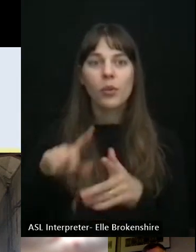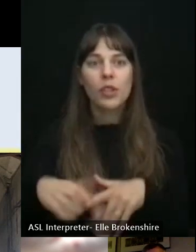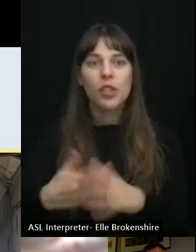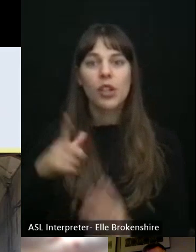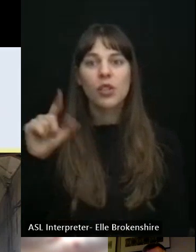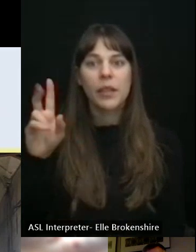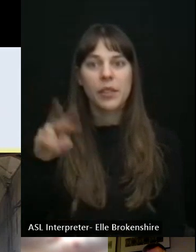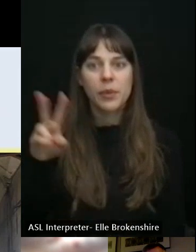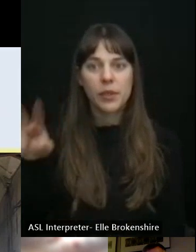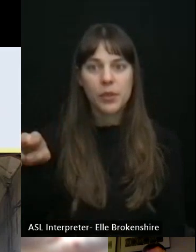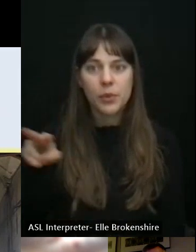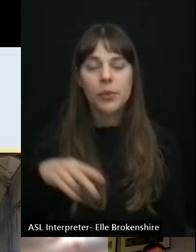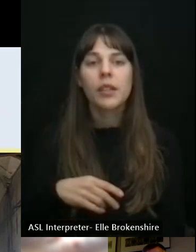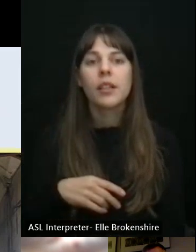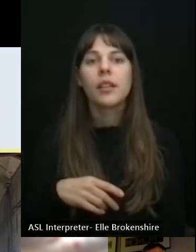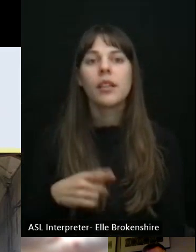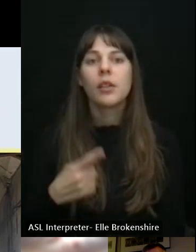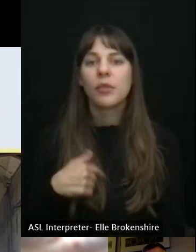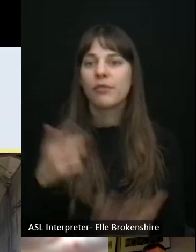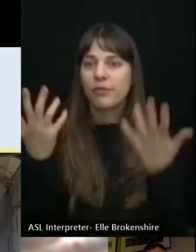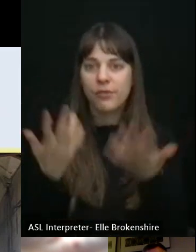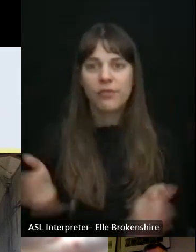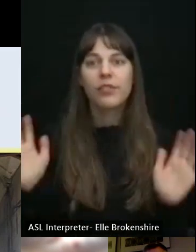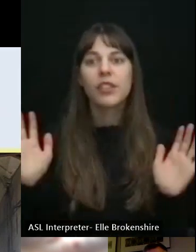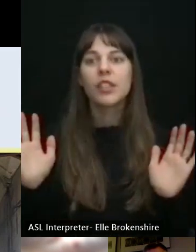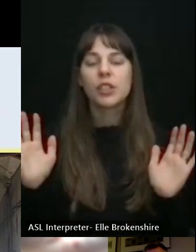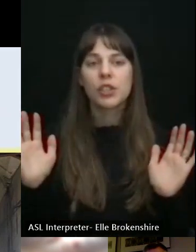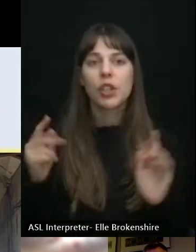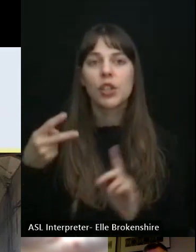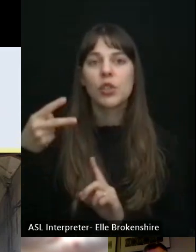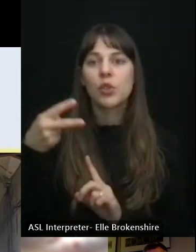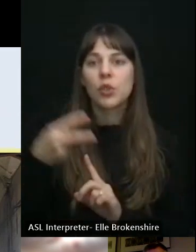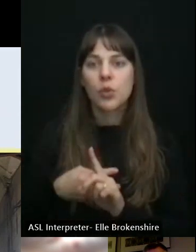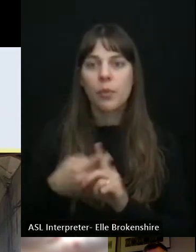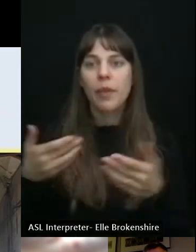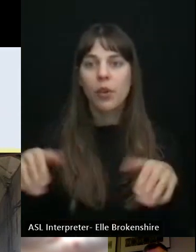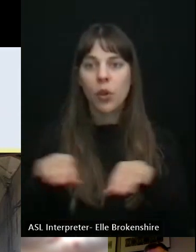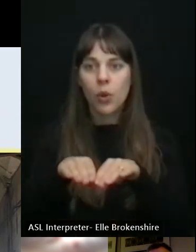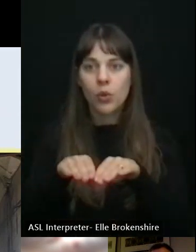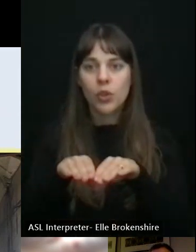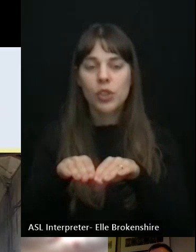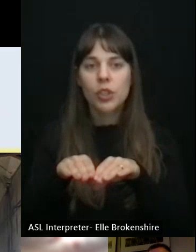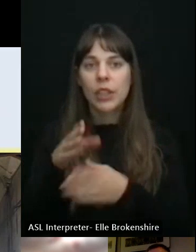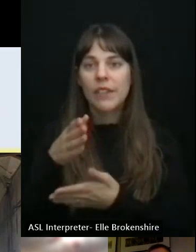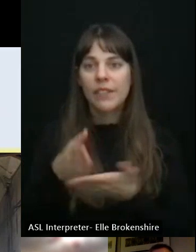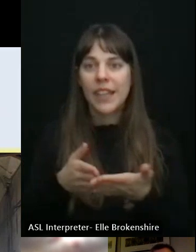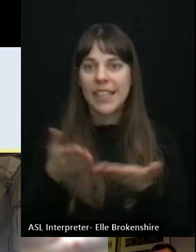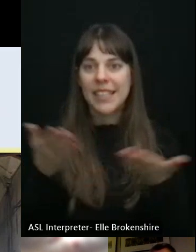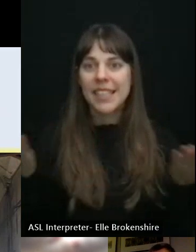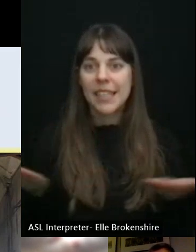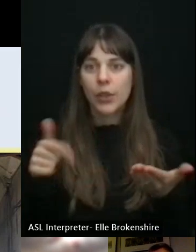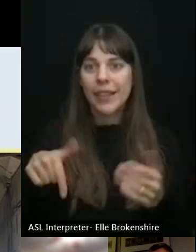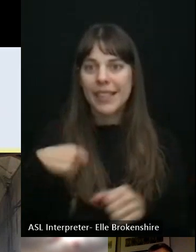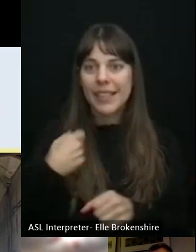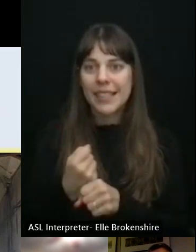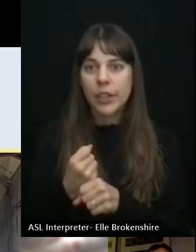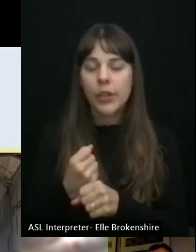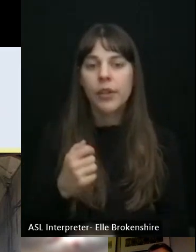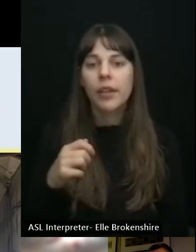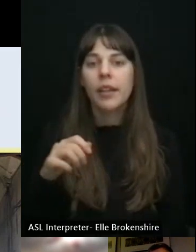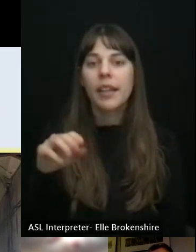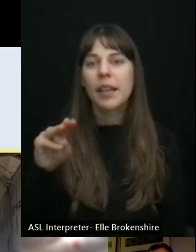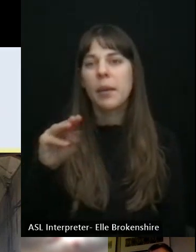2022, and we completed a 2-month closure phase here this year in the